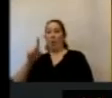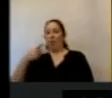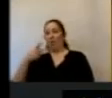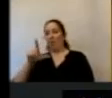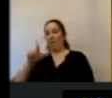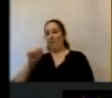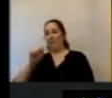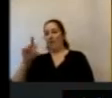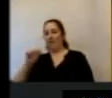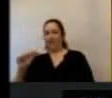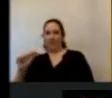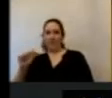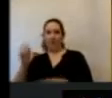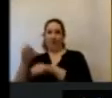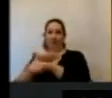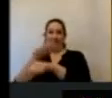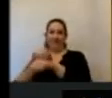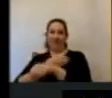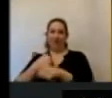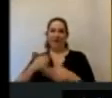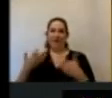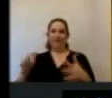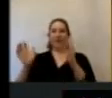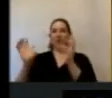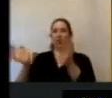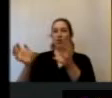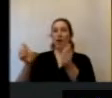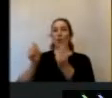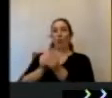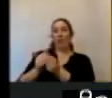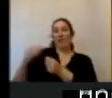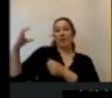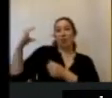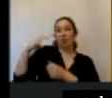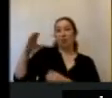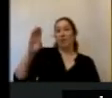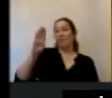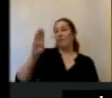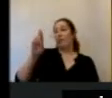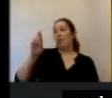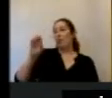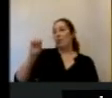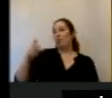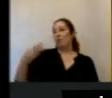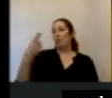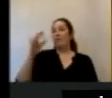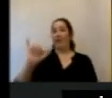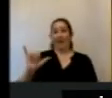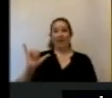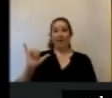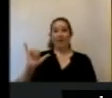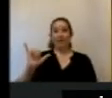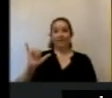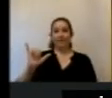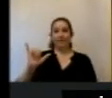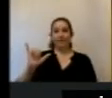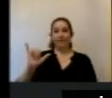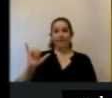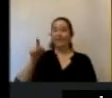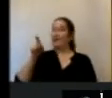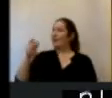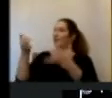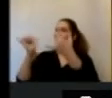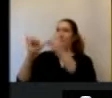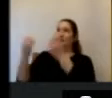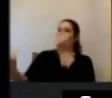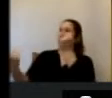with all the city departments that are going to benefit from these changes on the plaza, like